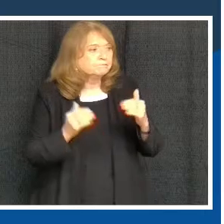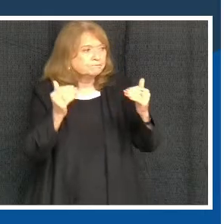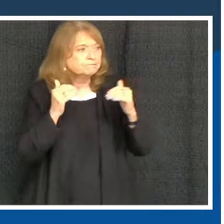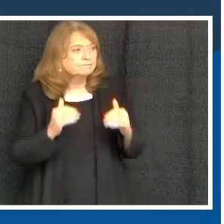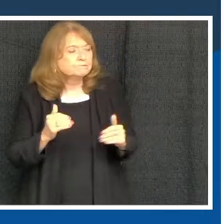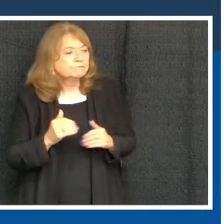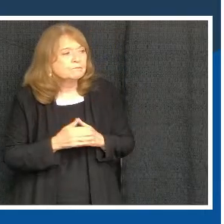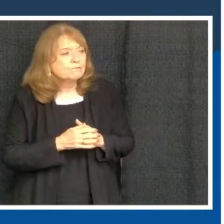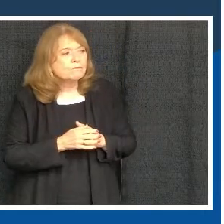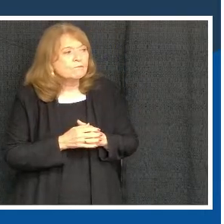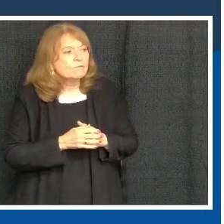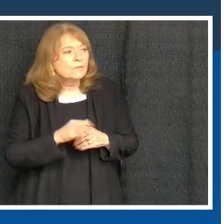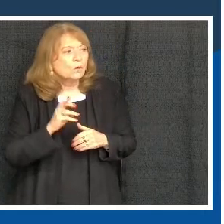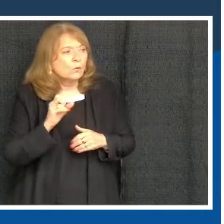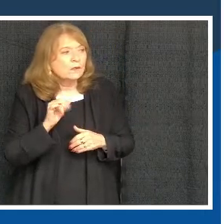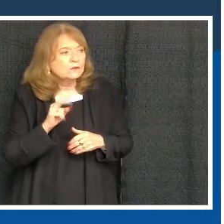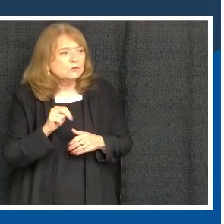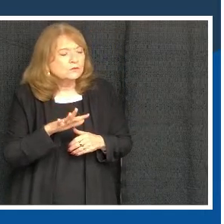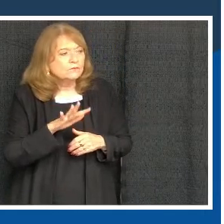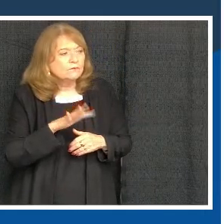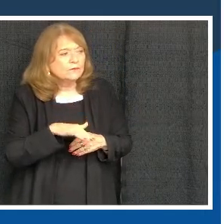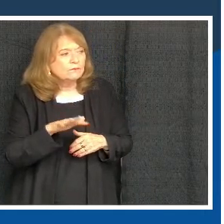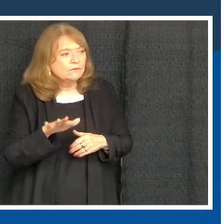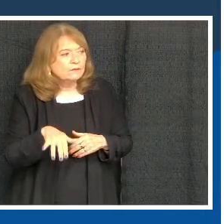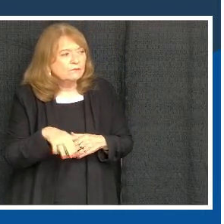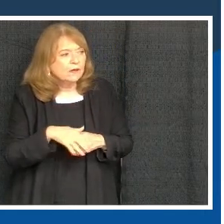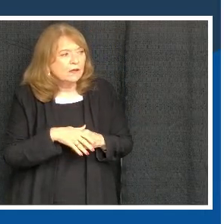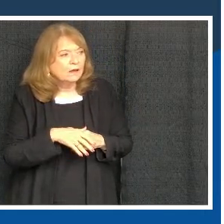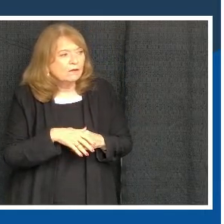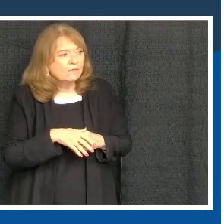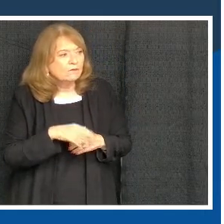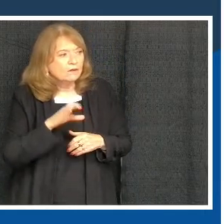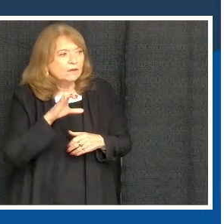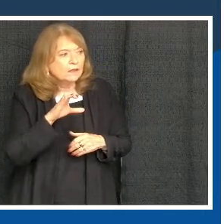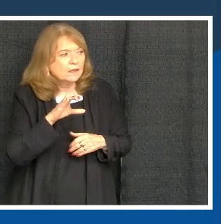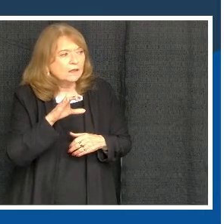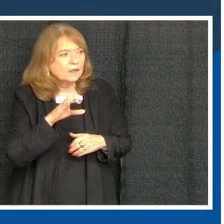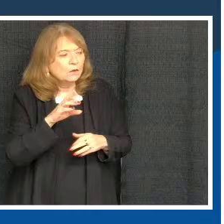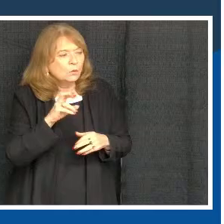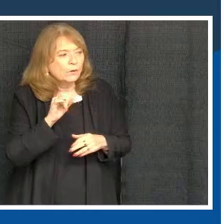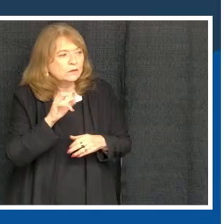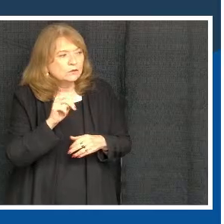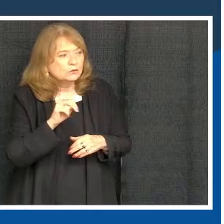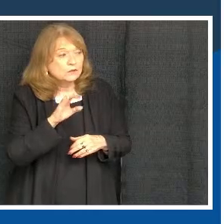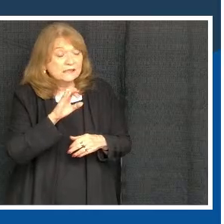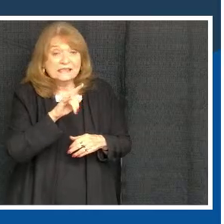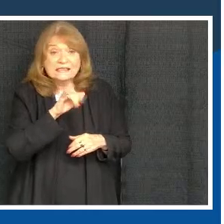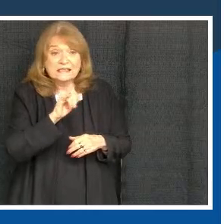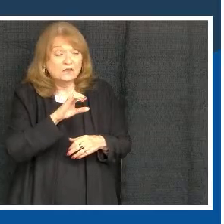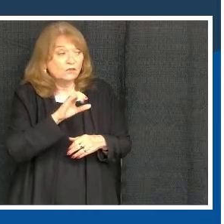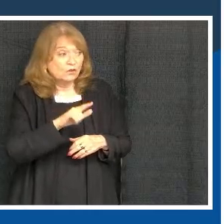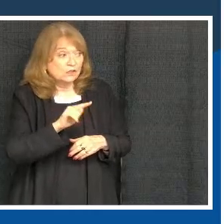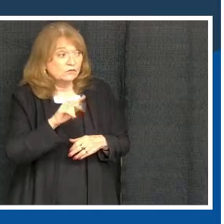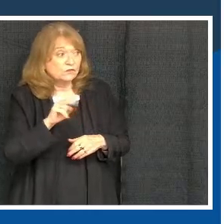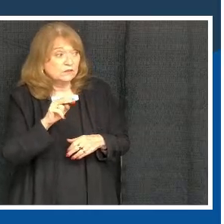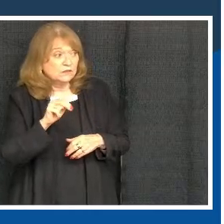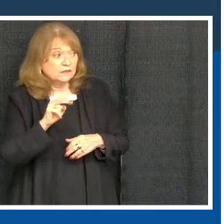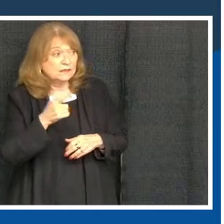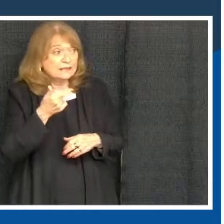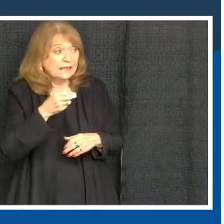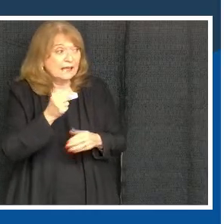Mayor. Resolution 55 of the city, resolution of the city of Clarksville, Tennessee, gas